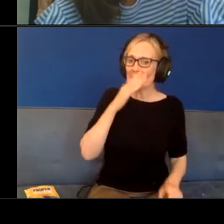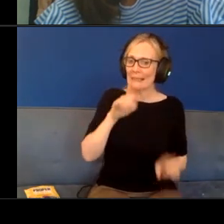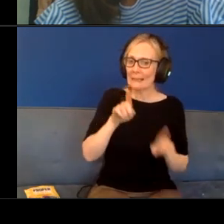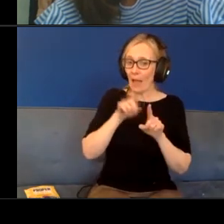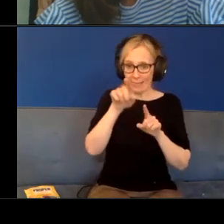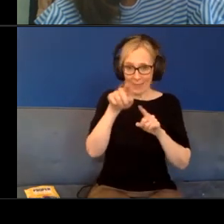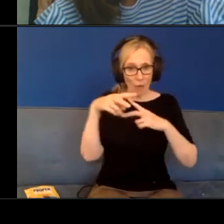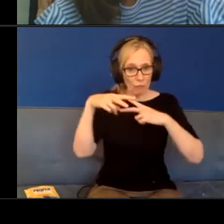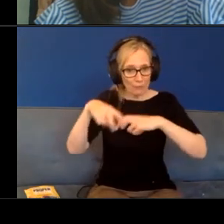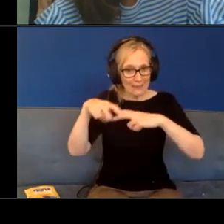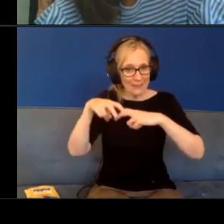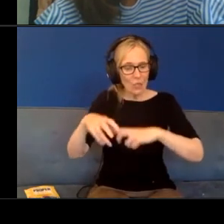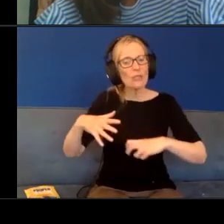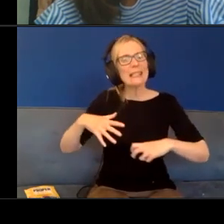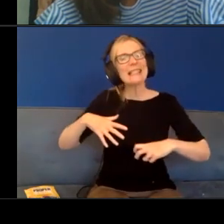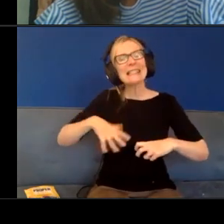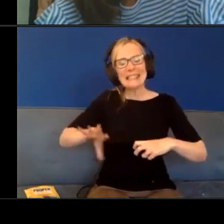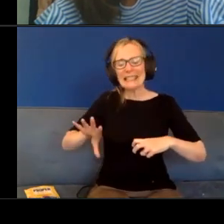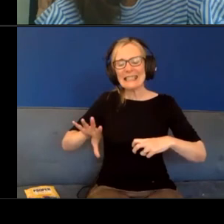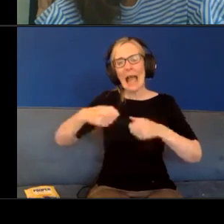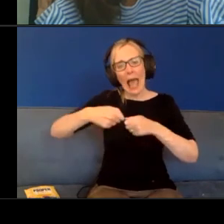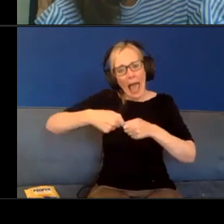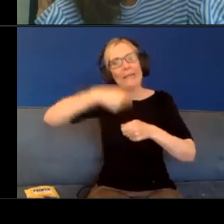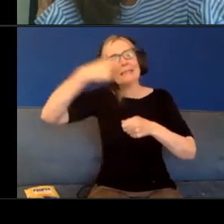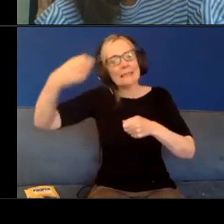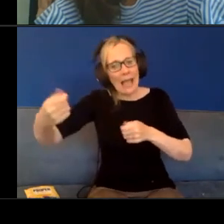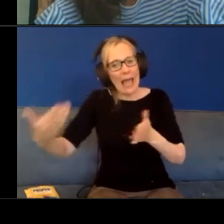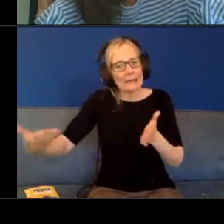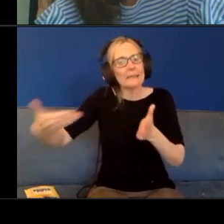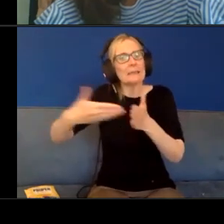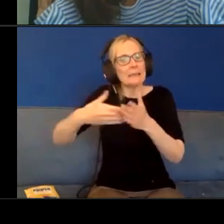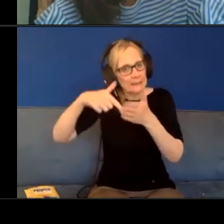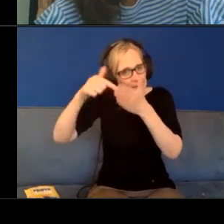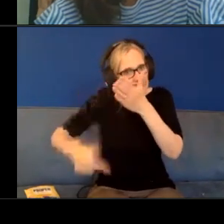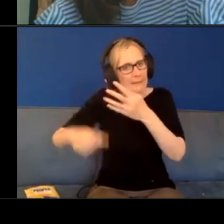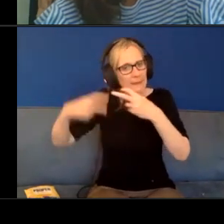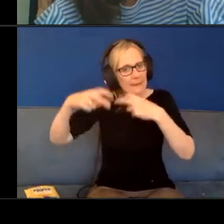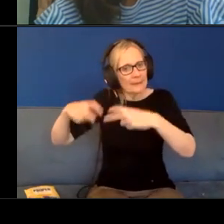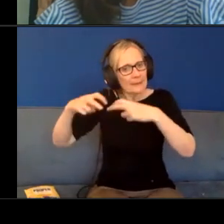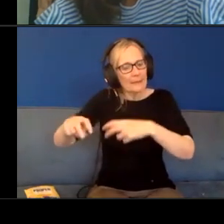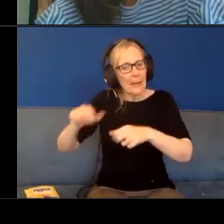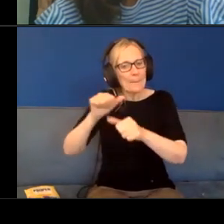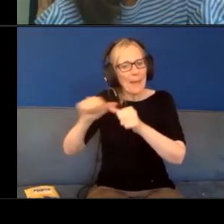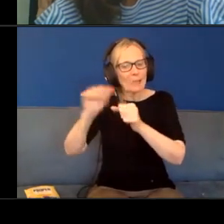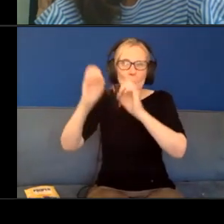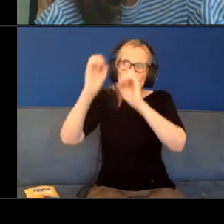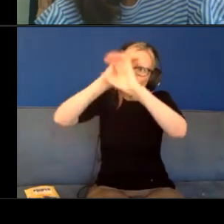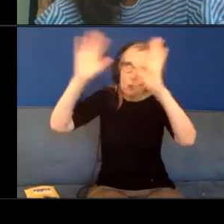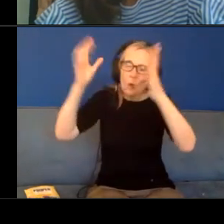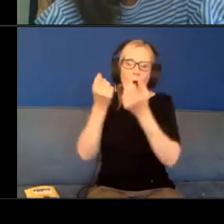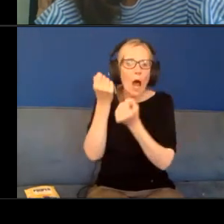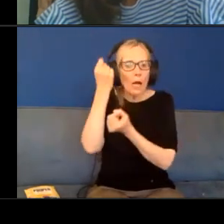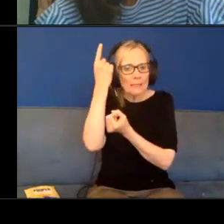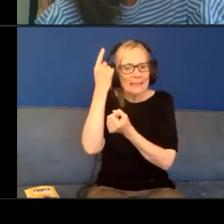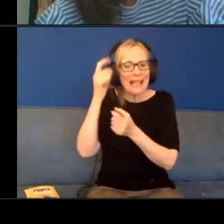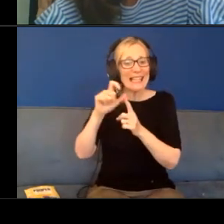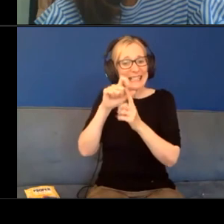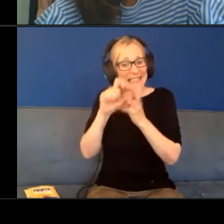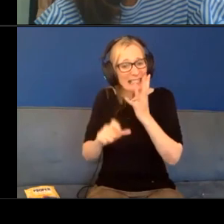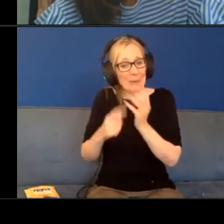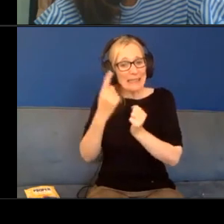research needs to be extended so that we have a better understanding of what disability is within the